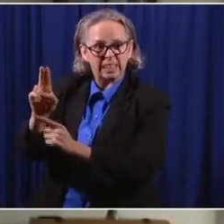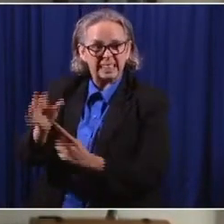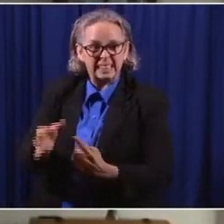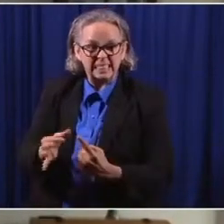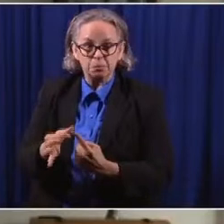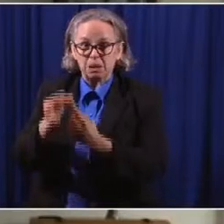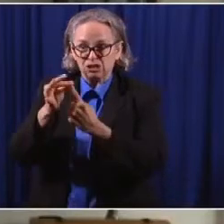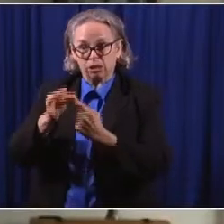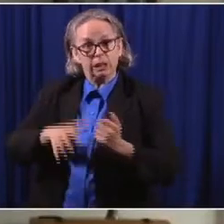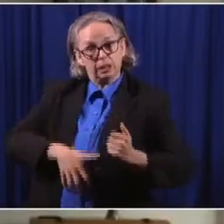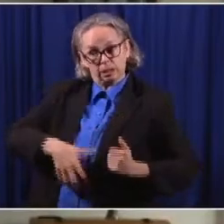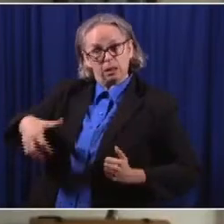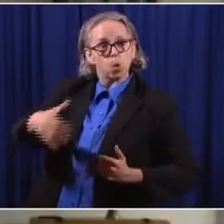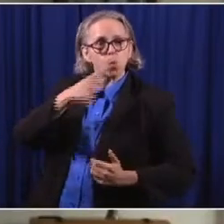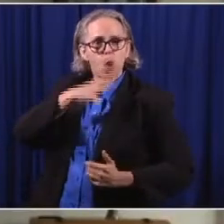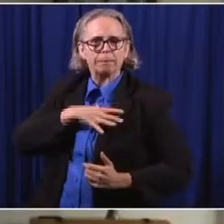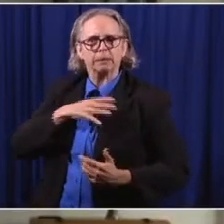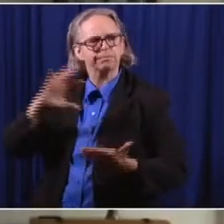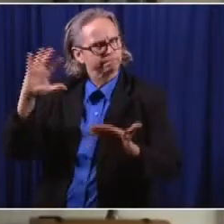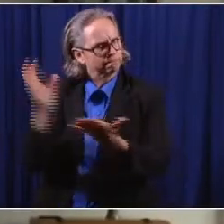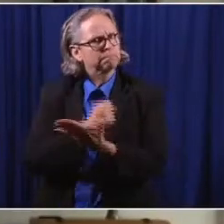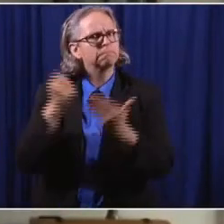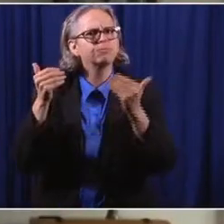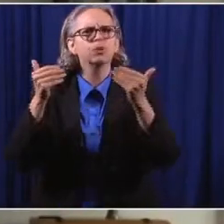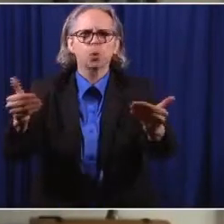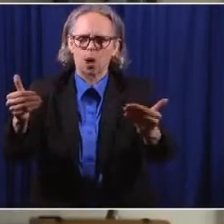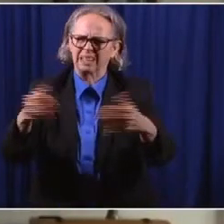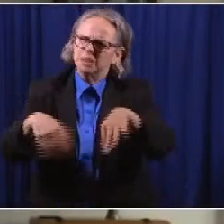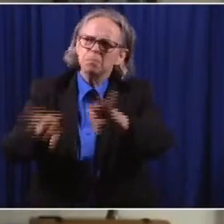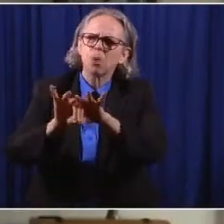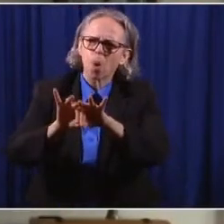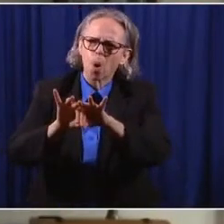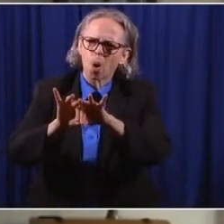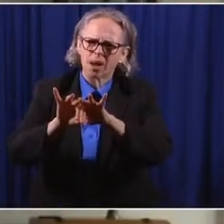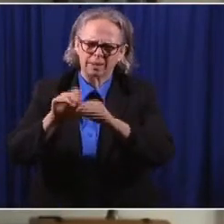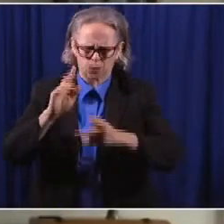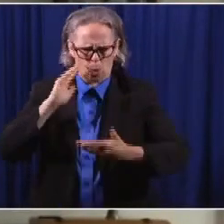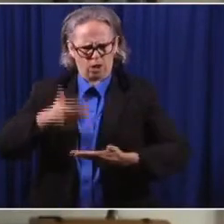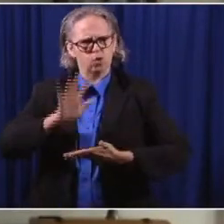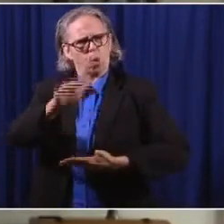birth. Our youngest and oldest Ohioans, those who are pregnant,